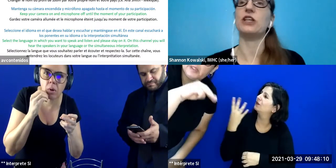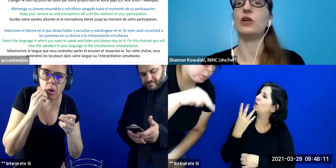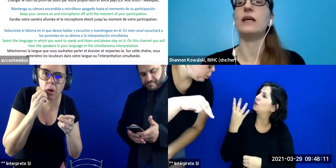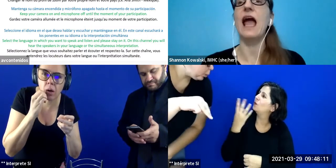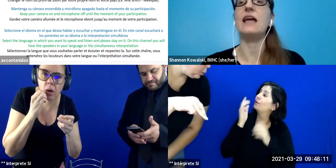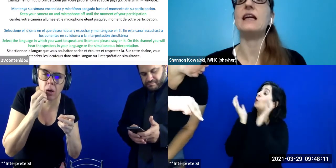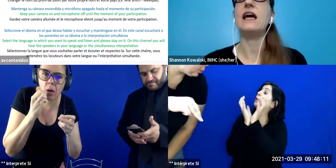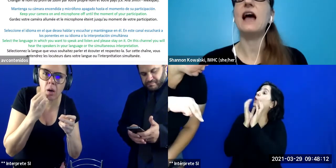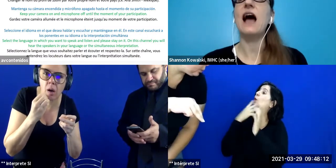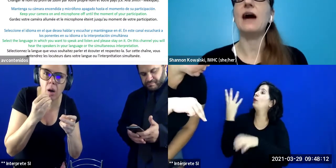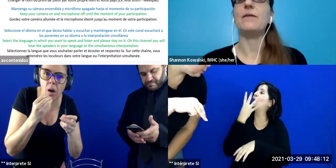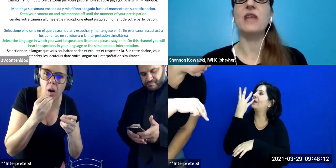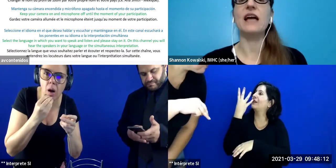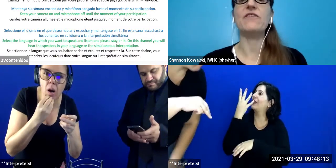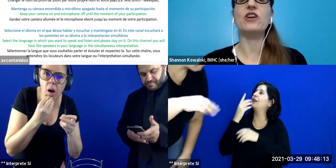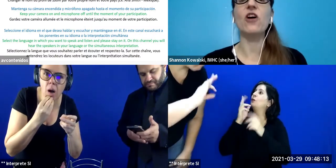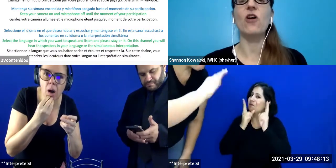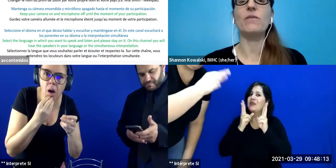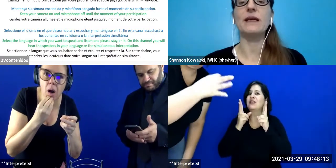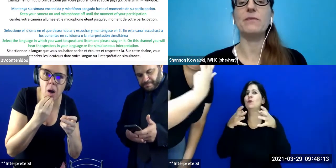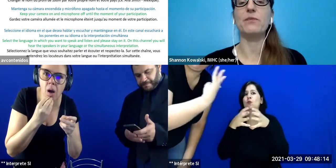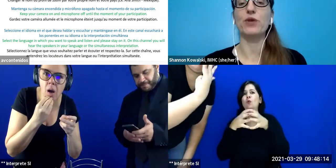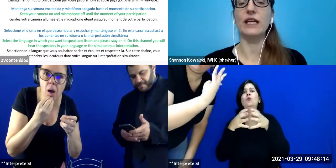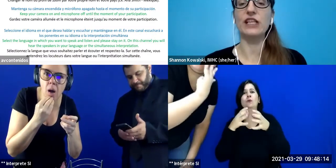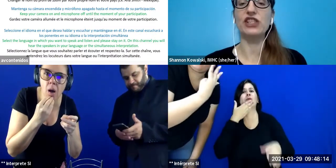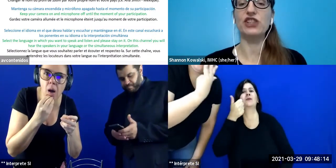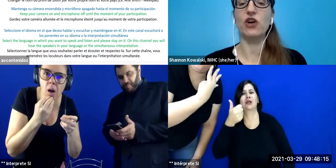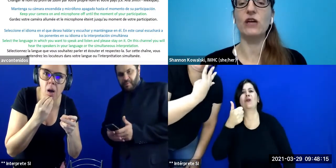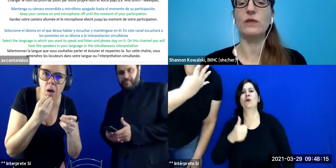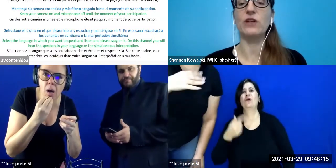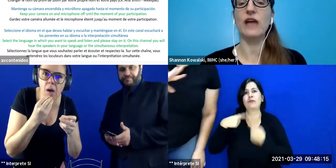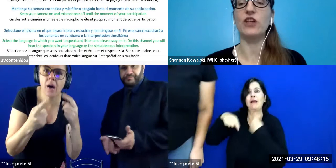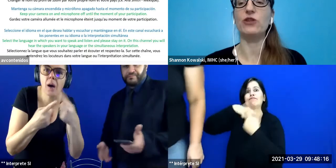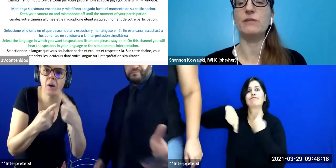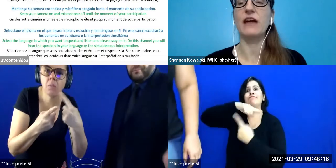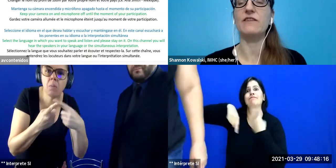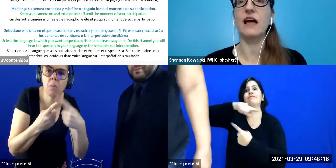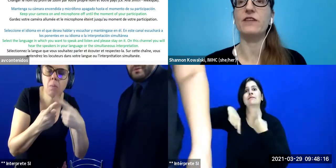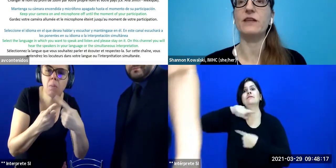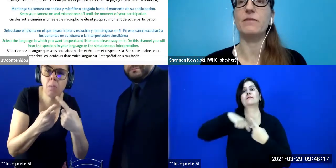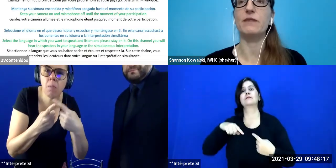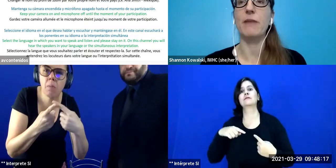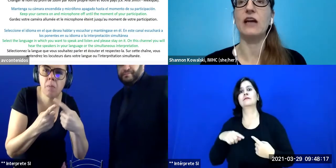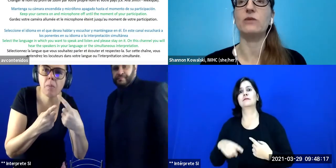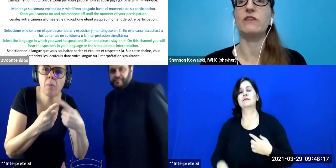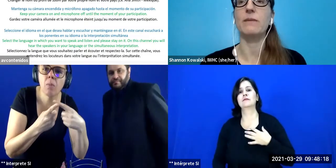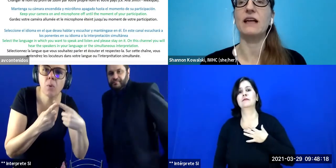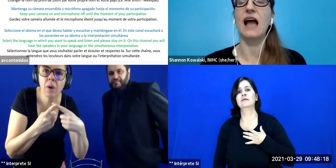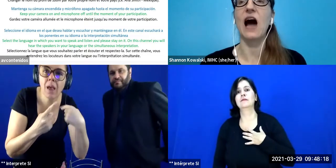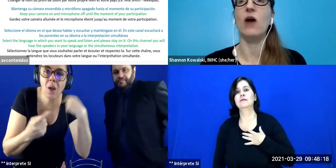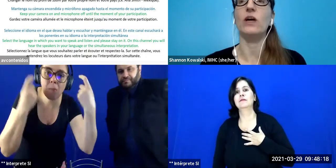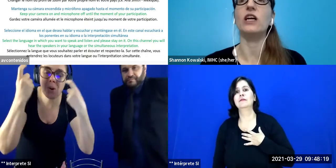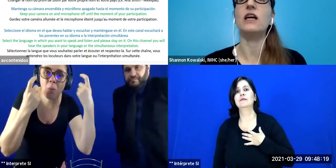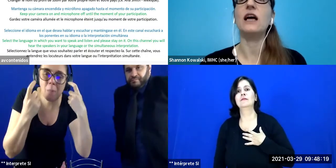to Q&A. And if you could all be pretty short, we don't have a huge amount of time for the panel. We've got